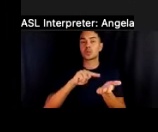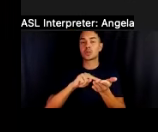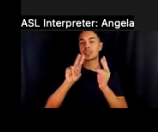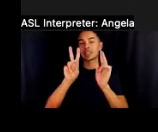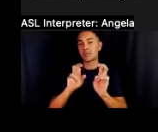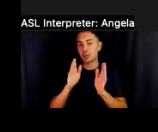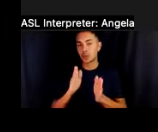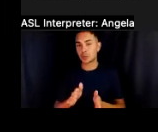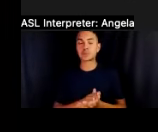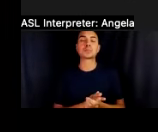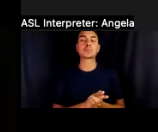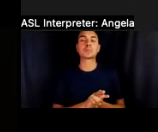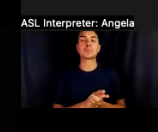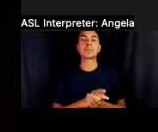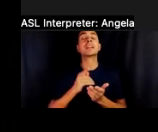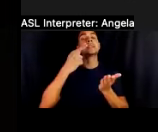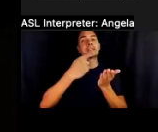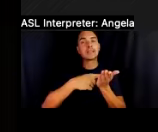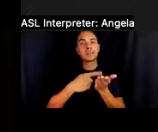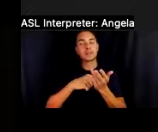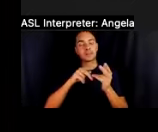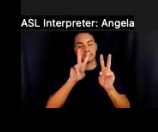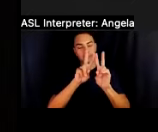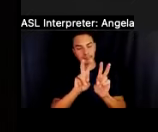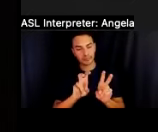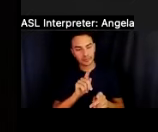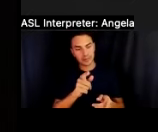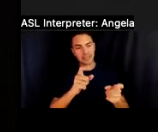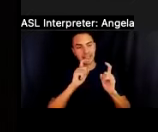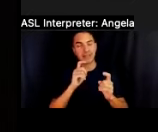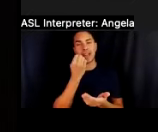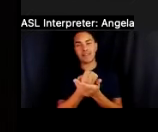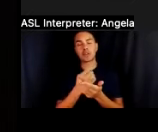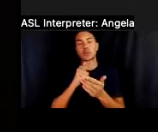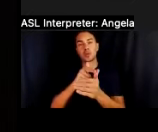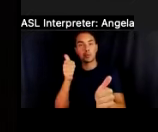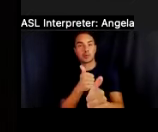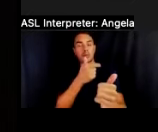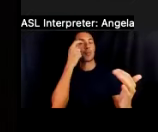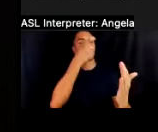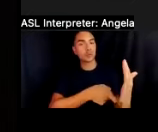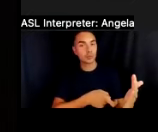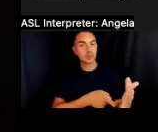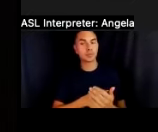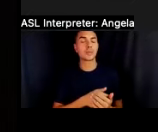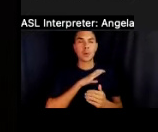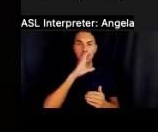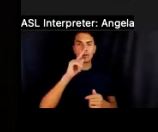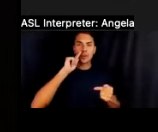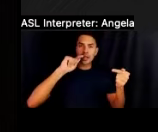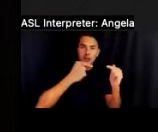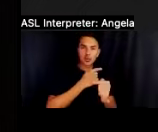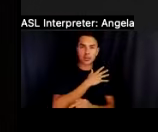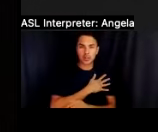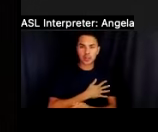that do the thorough examination and give us the evidence also to proceed. We take care of the whole patient. We look for injuries. And we also have a